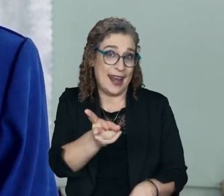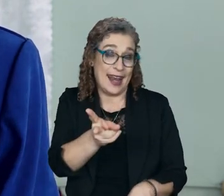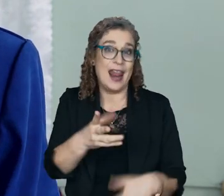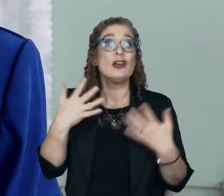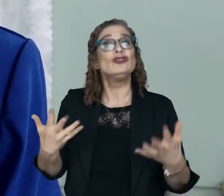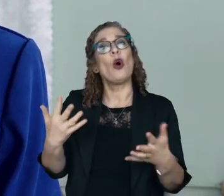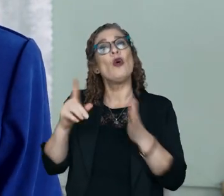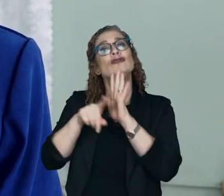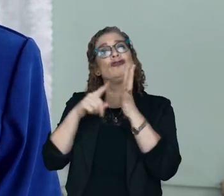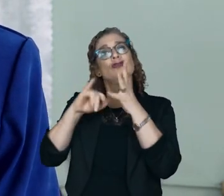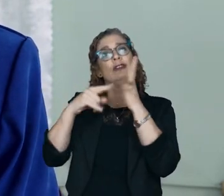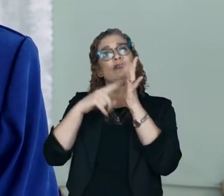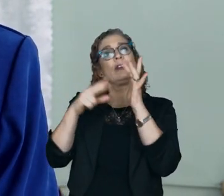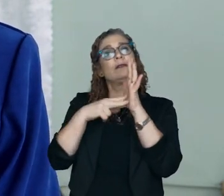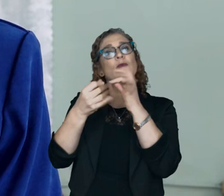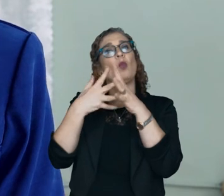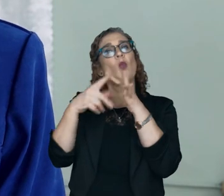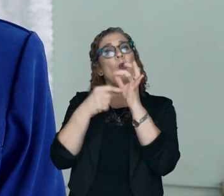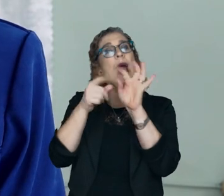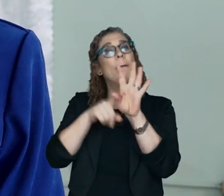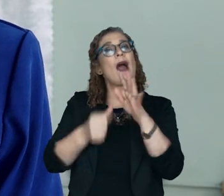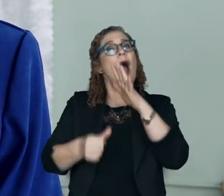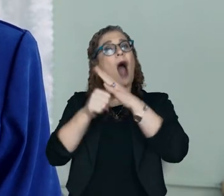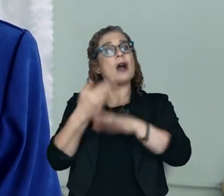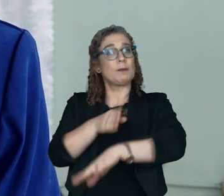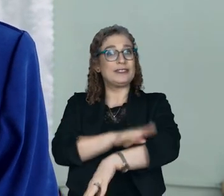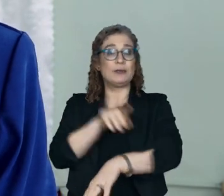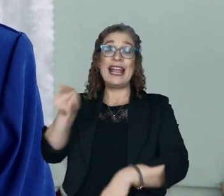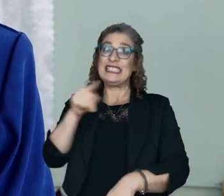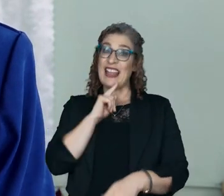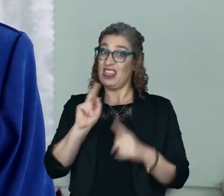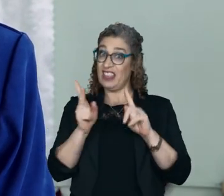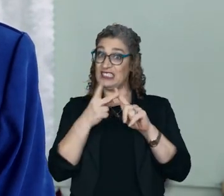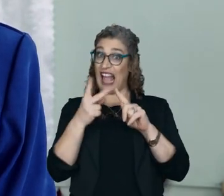than the first wave. Let's be calm,